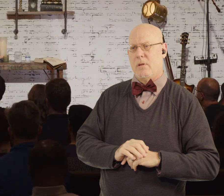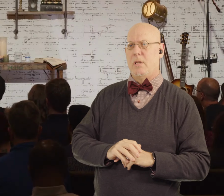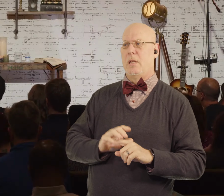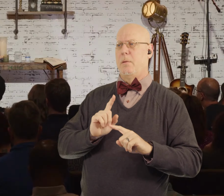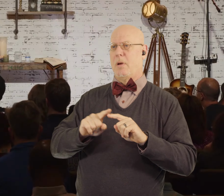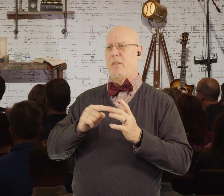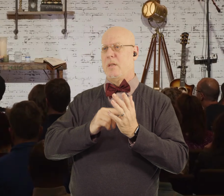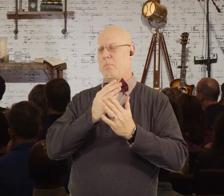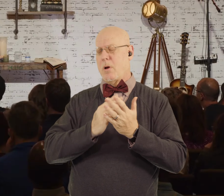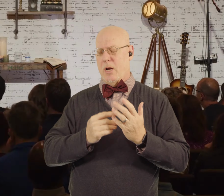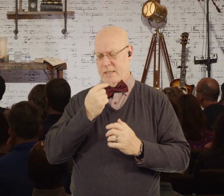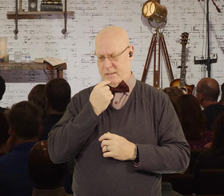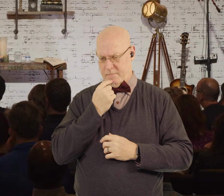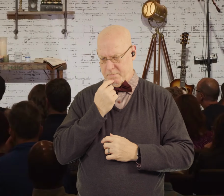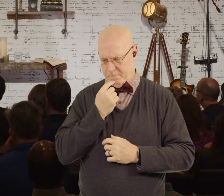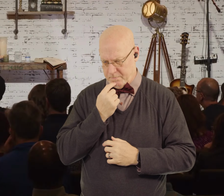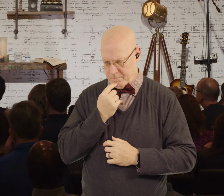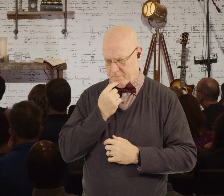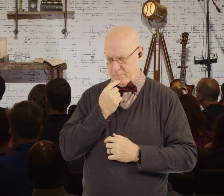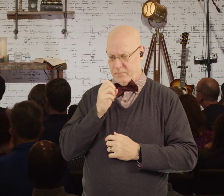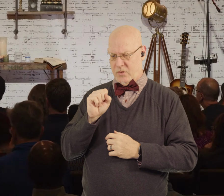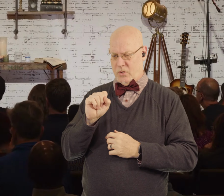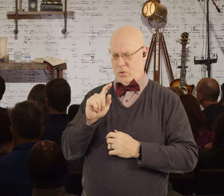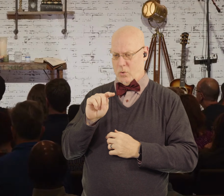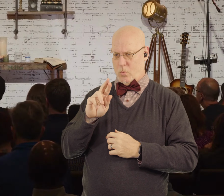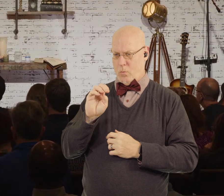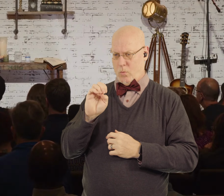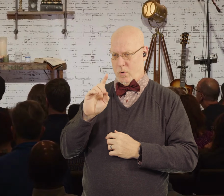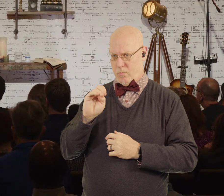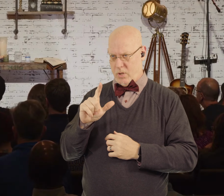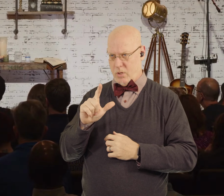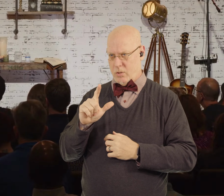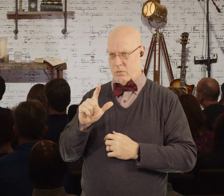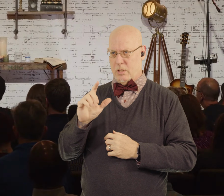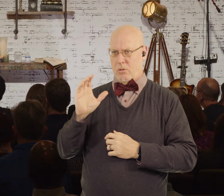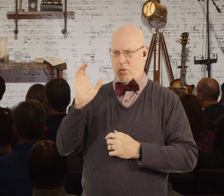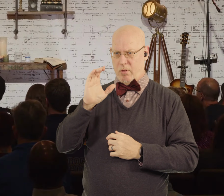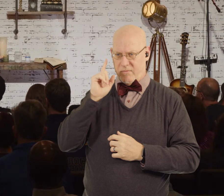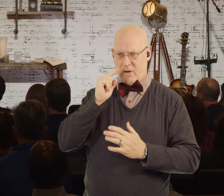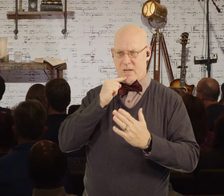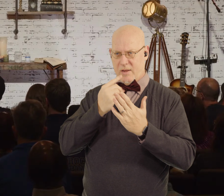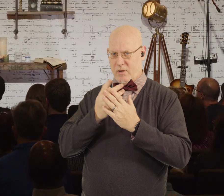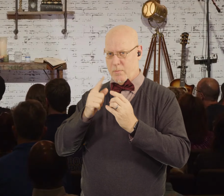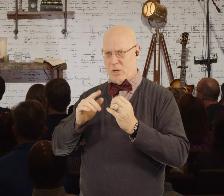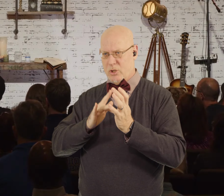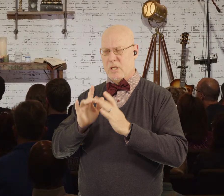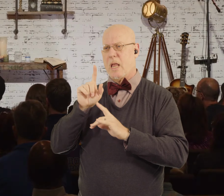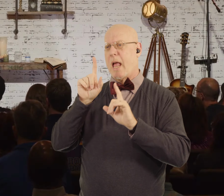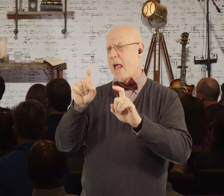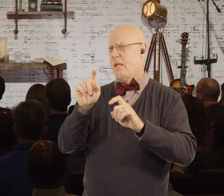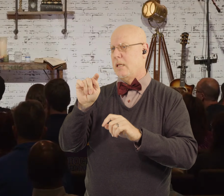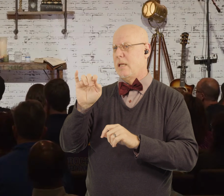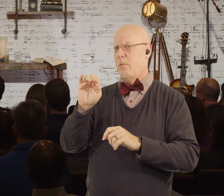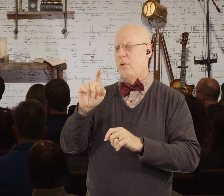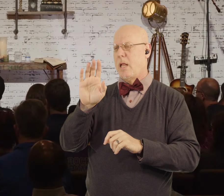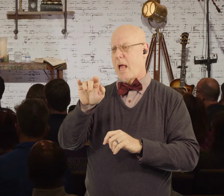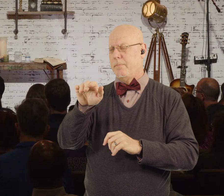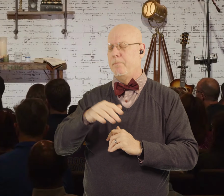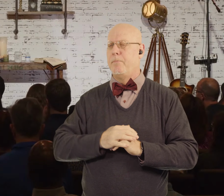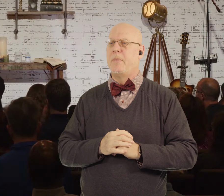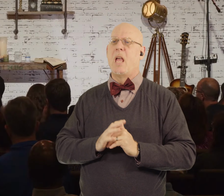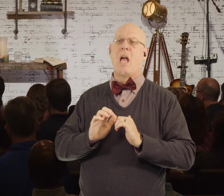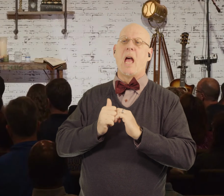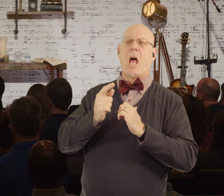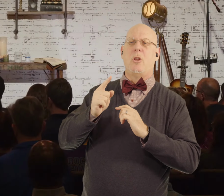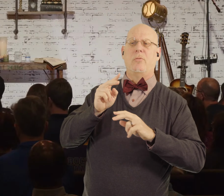read this in the book for yourself, but this is an excerpt. He says this, Strobel, seeking out evidence around Jesus, asked